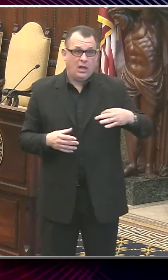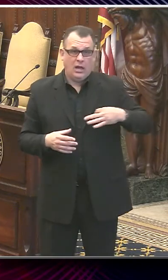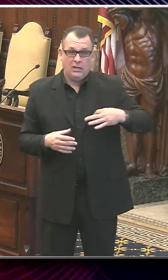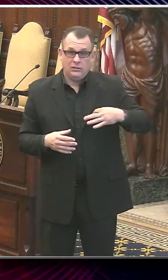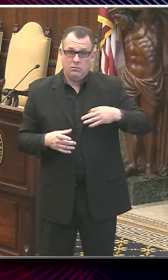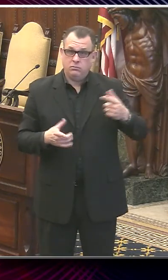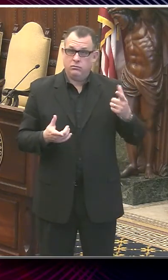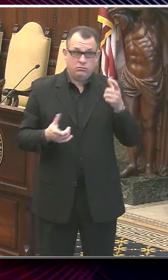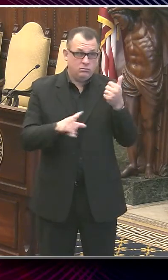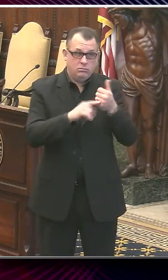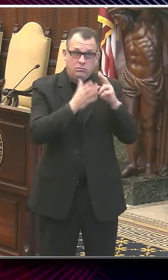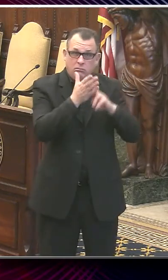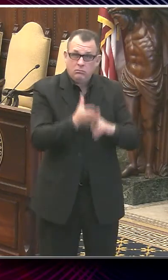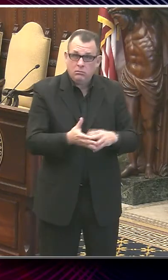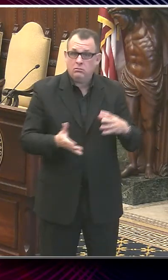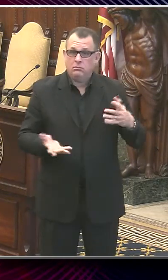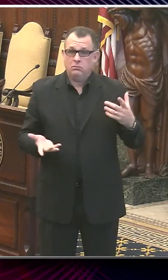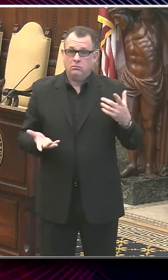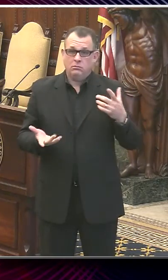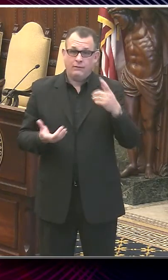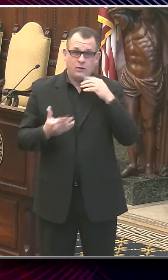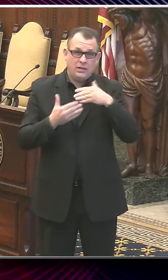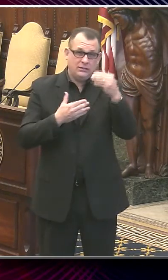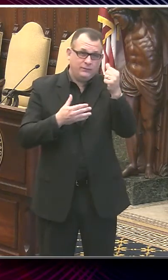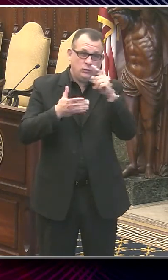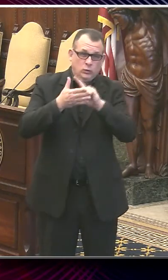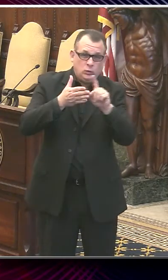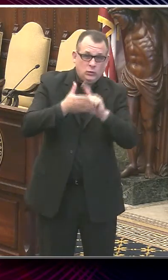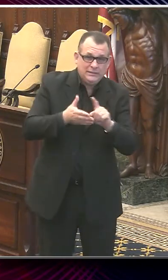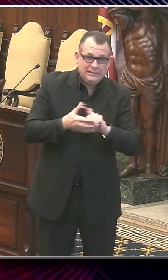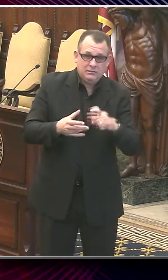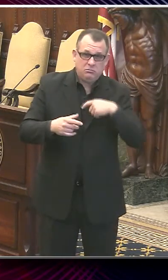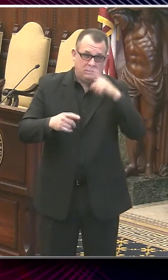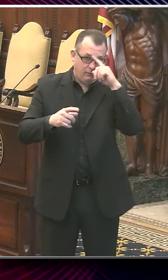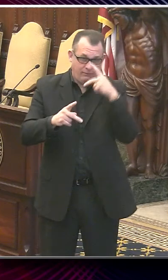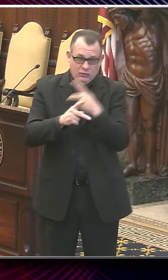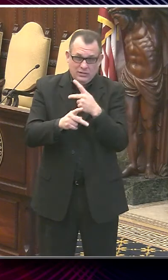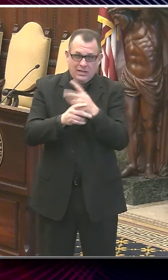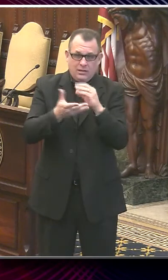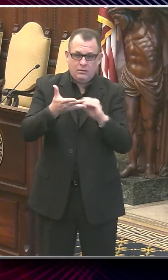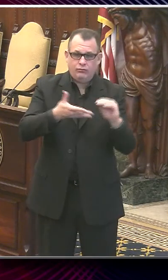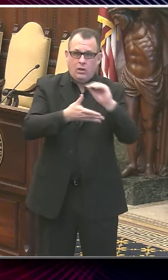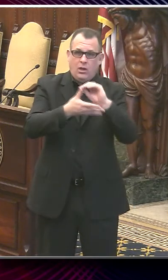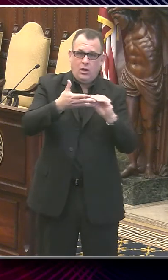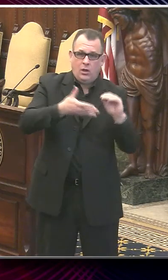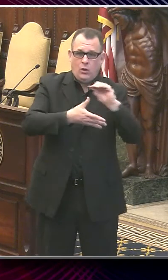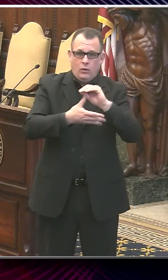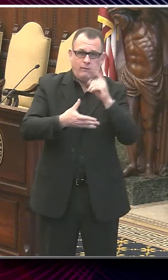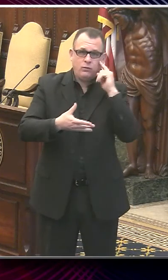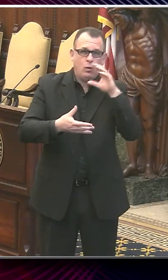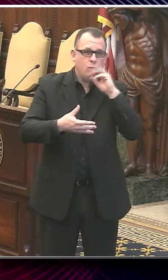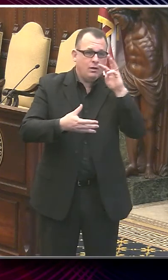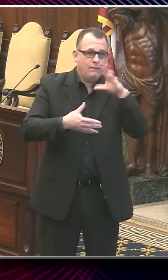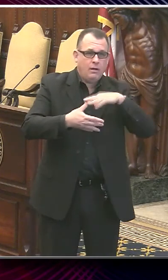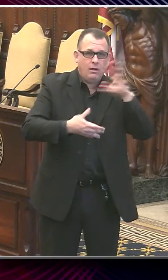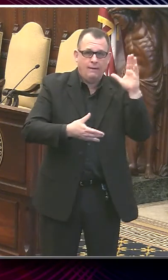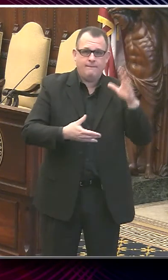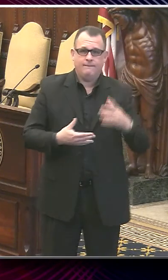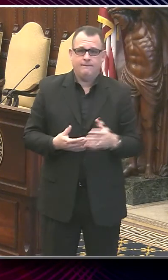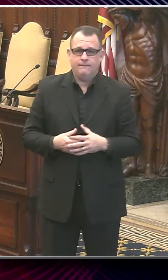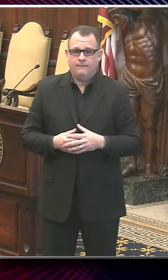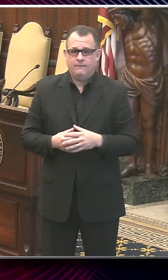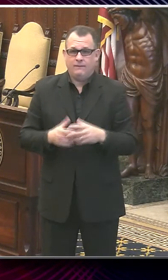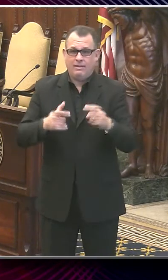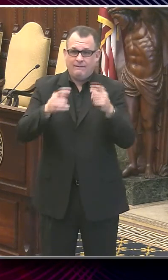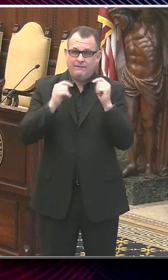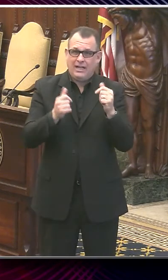eligible. We want them just for the next few weeks to try to figure out how to set a priority for people over the age of 65, such as having a fast track of